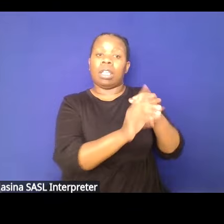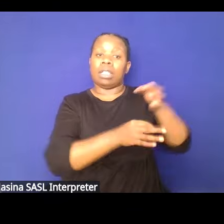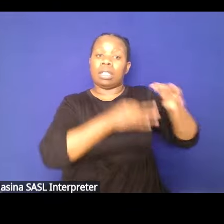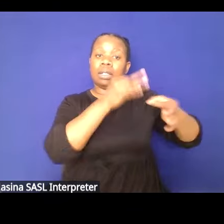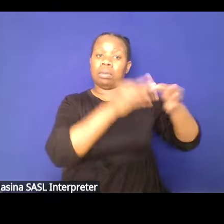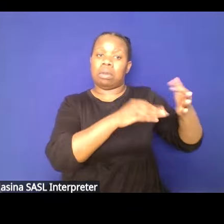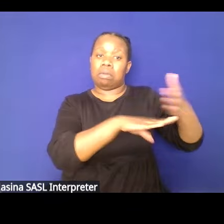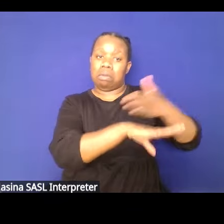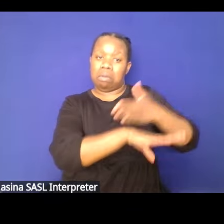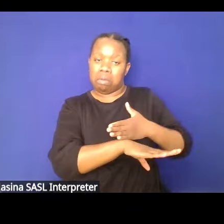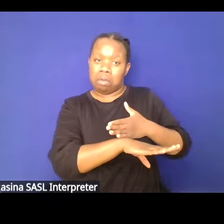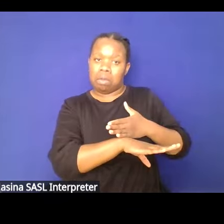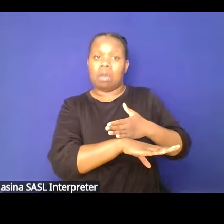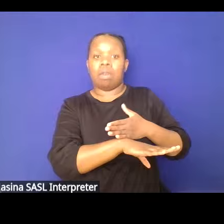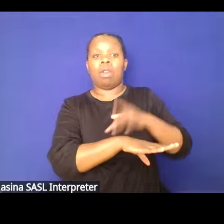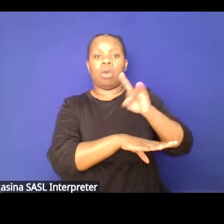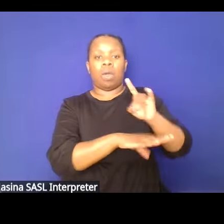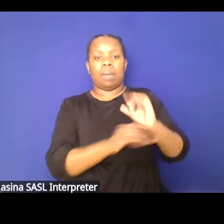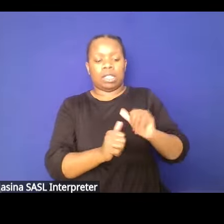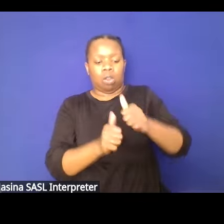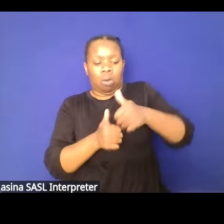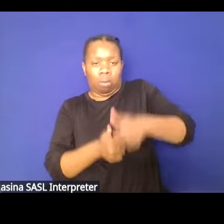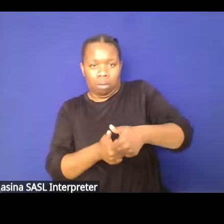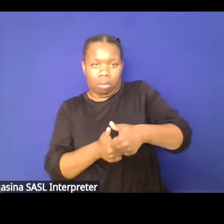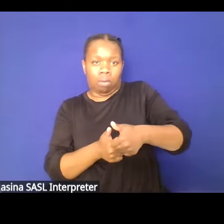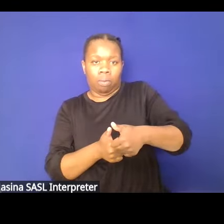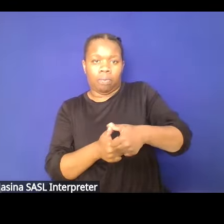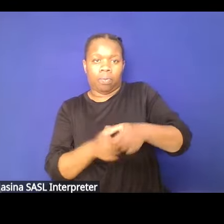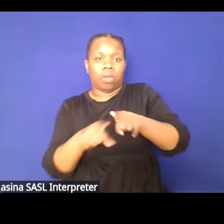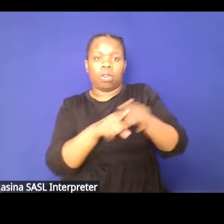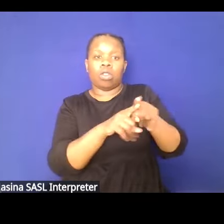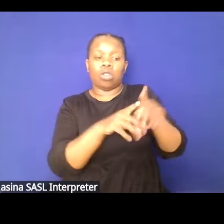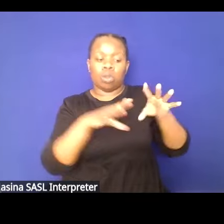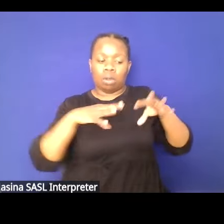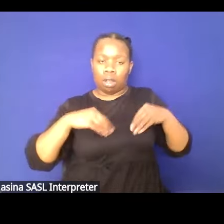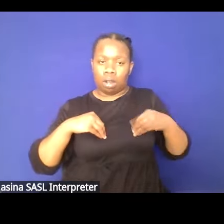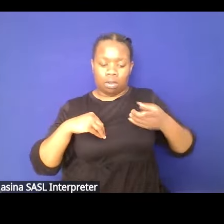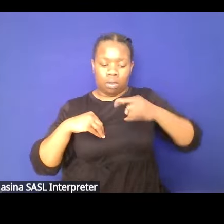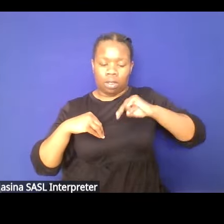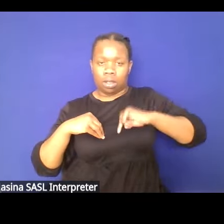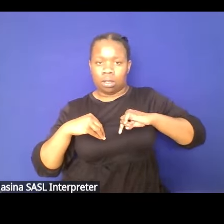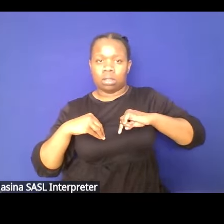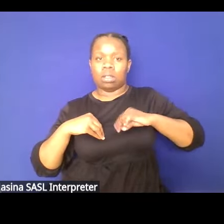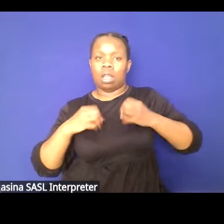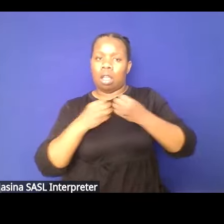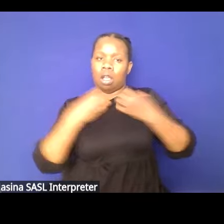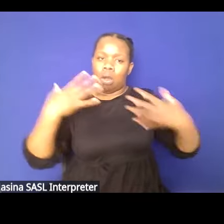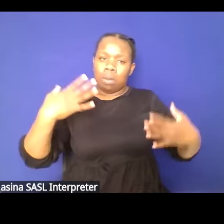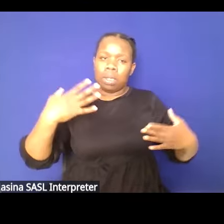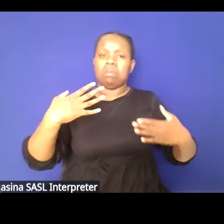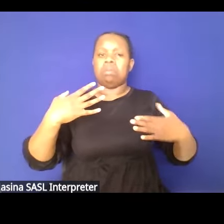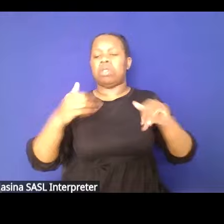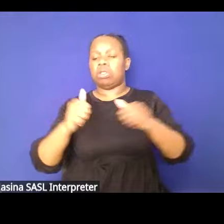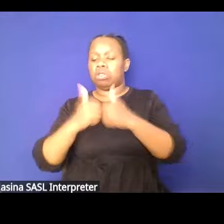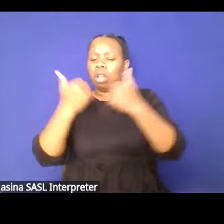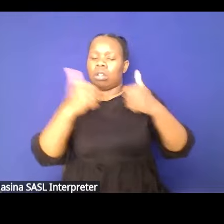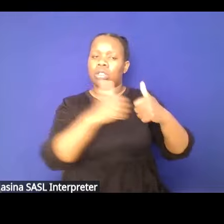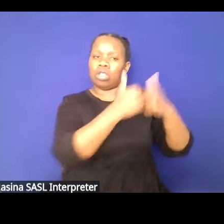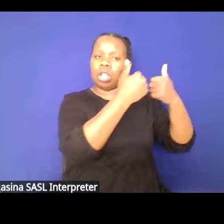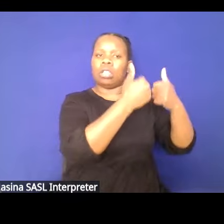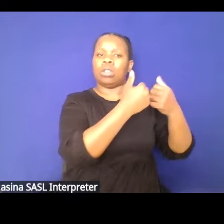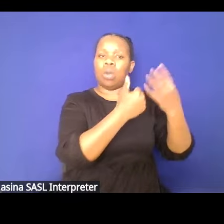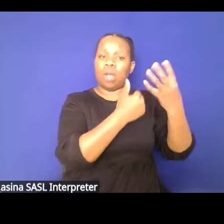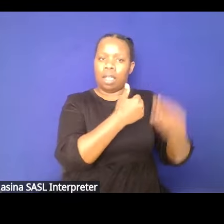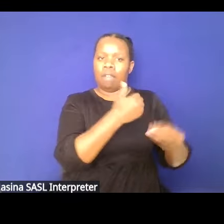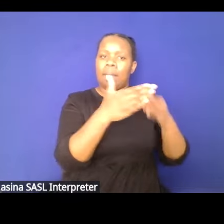leads to compliance, and it allows us to have common queries that we're looking at and challenges that we are going to clarify. A